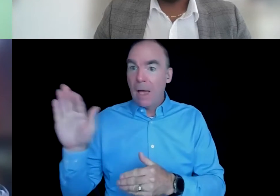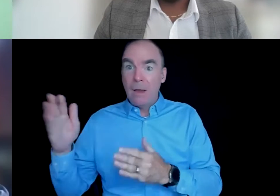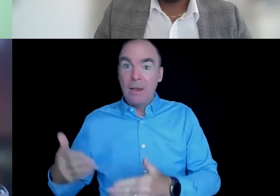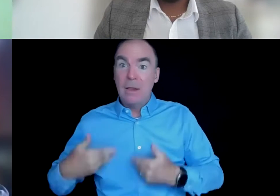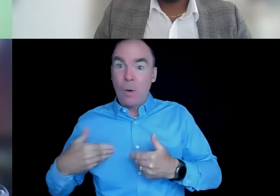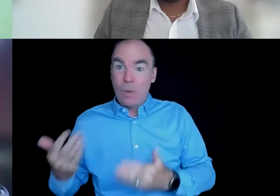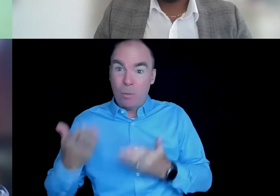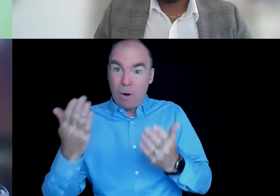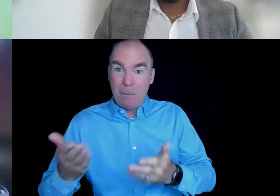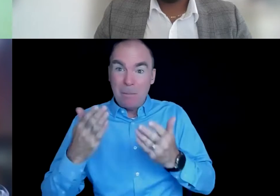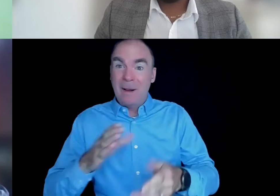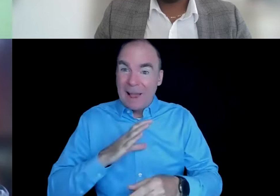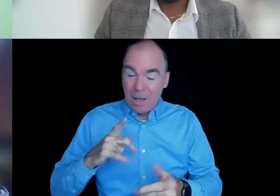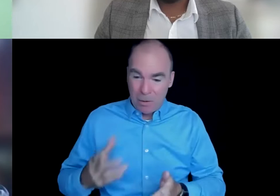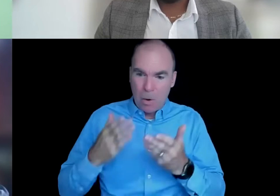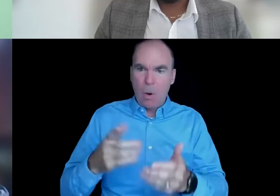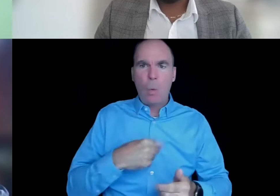from youth councils or?